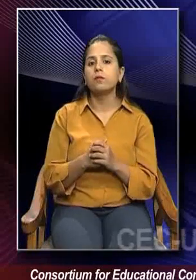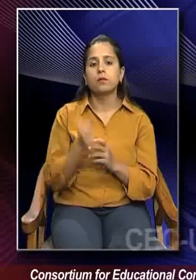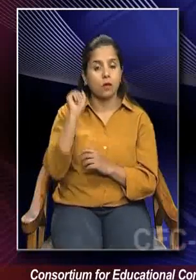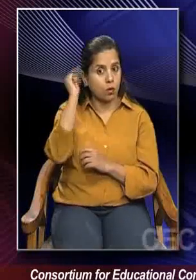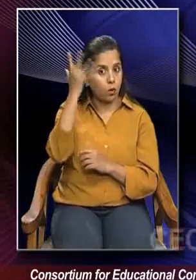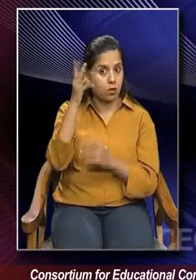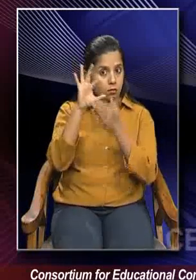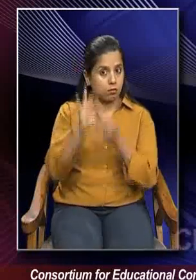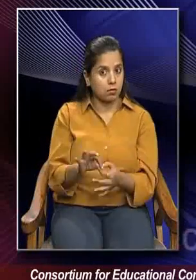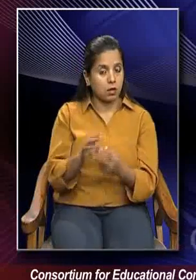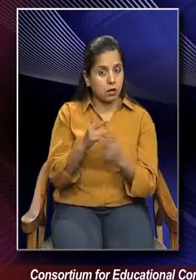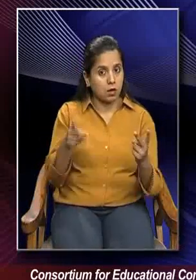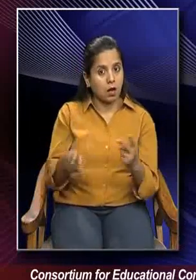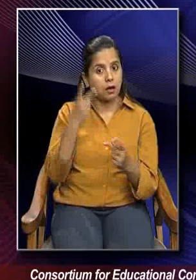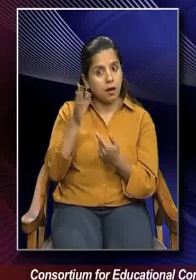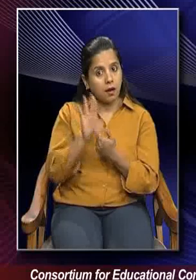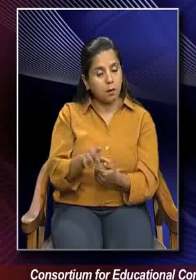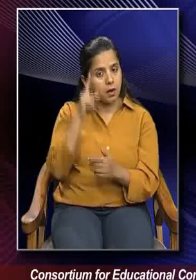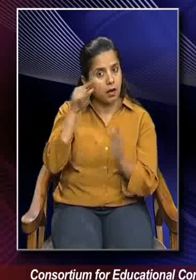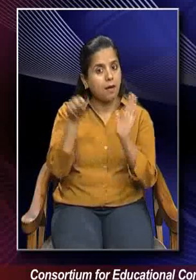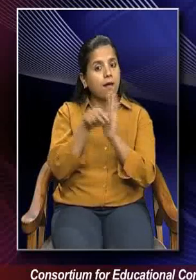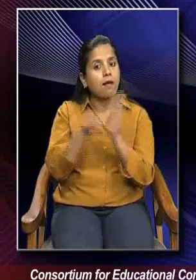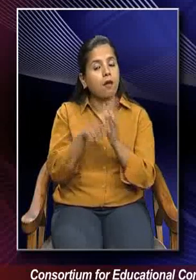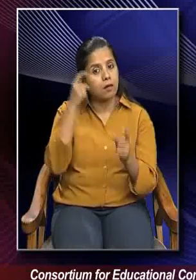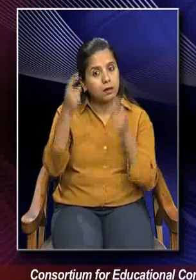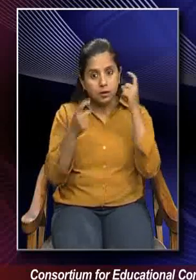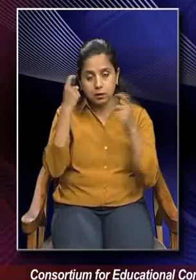cognitive symptoms like negative thinking,